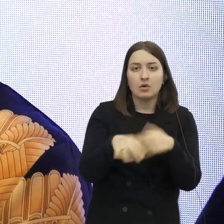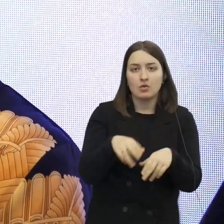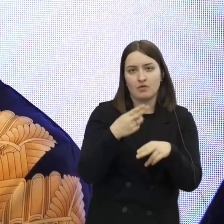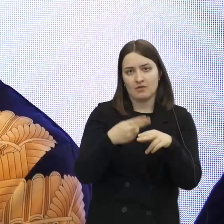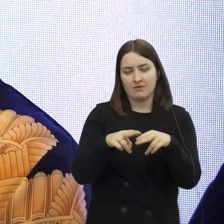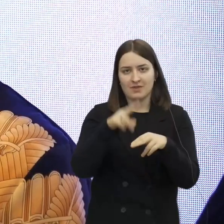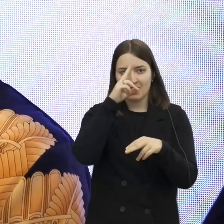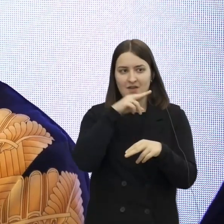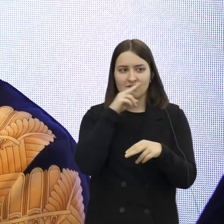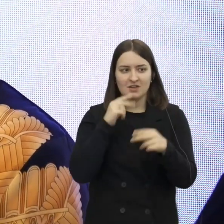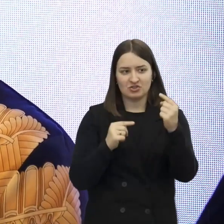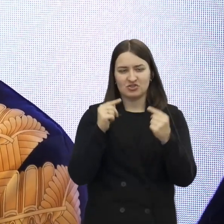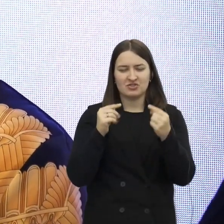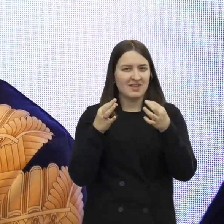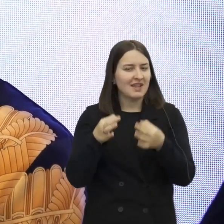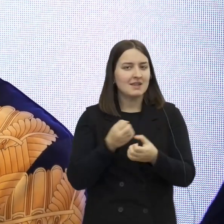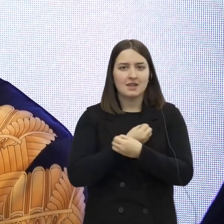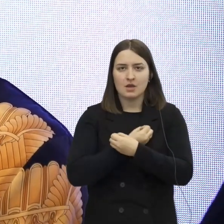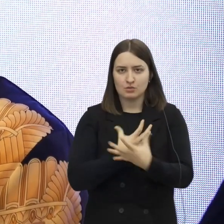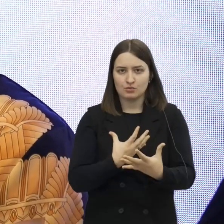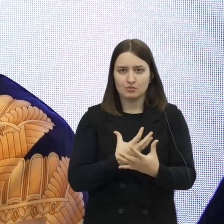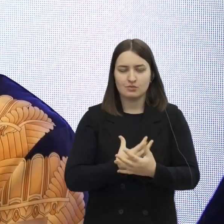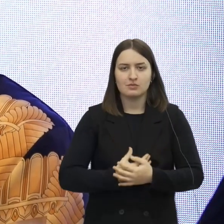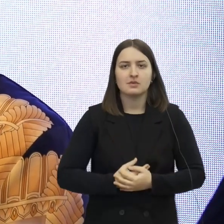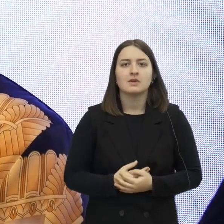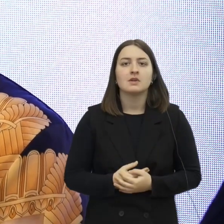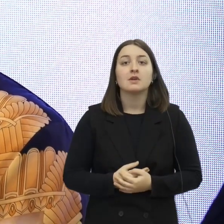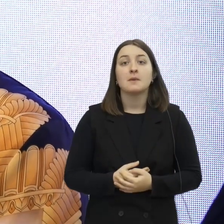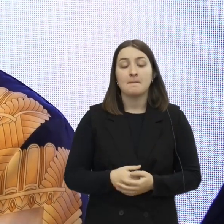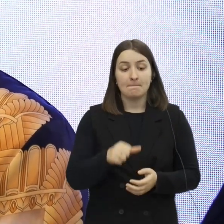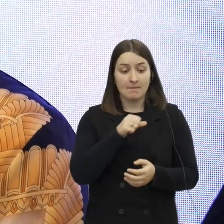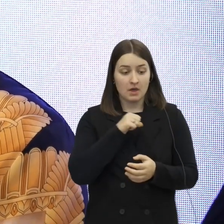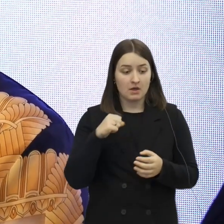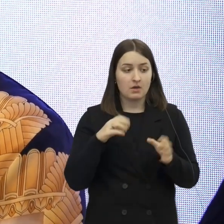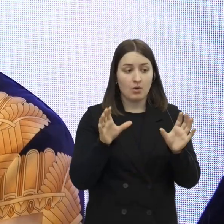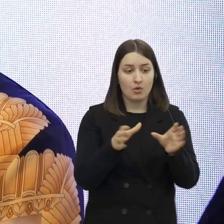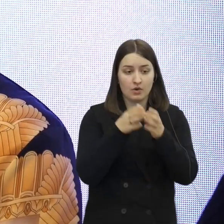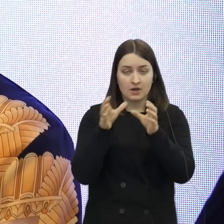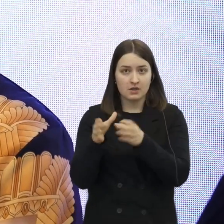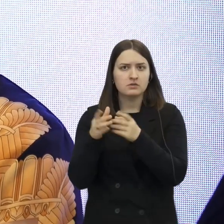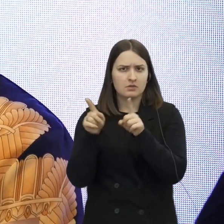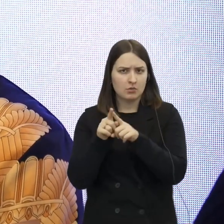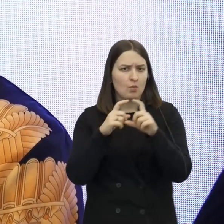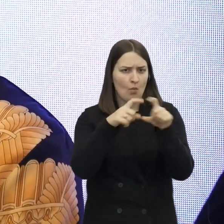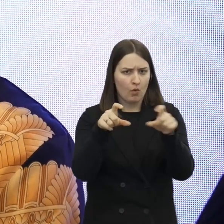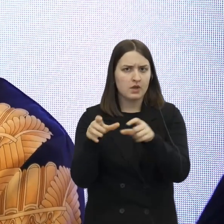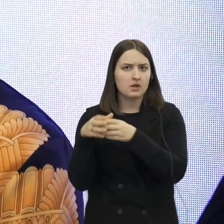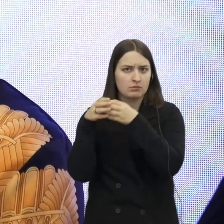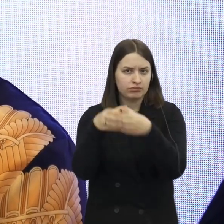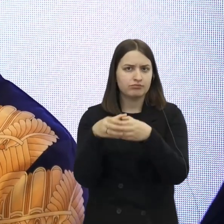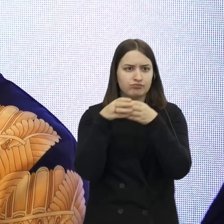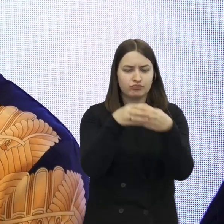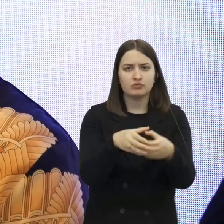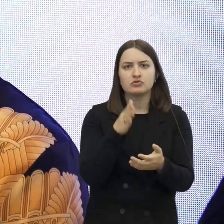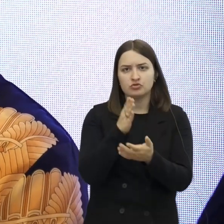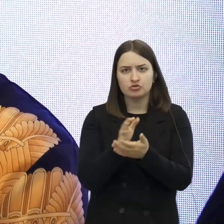the organizations making visits to school, but for example, in the subject of health education, it is included